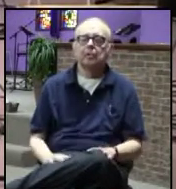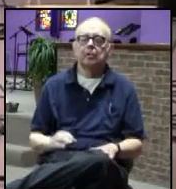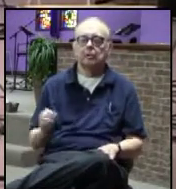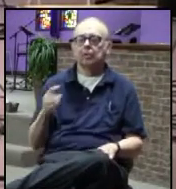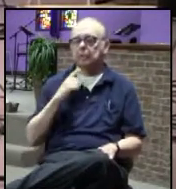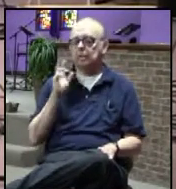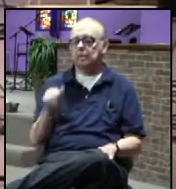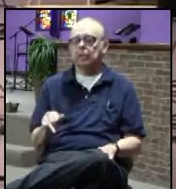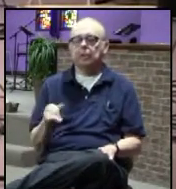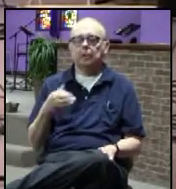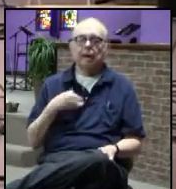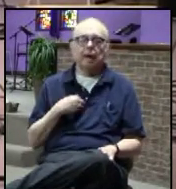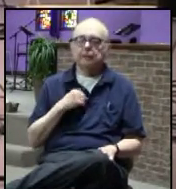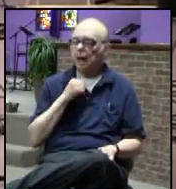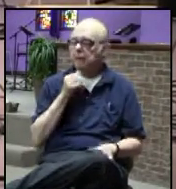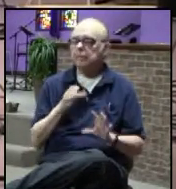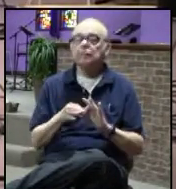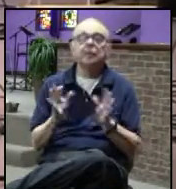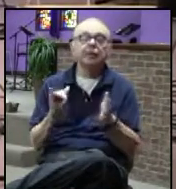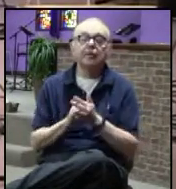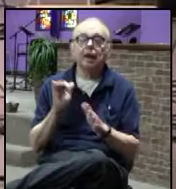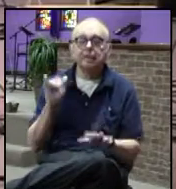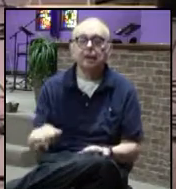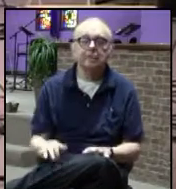and they still haven't released it.